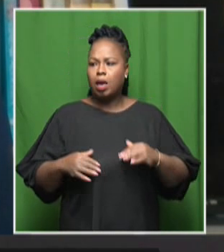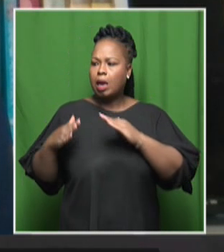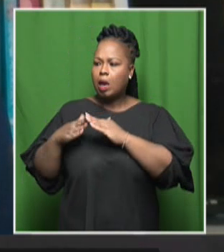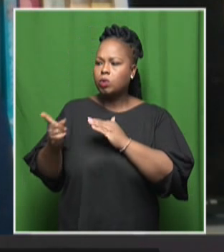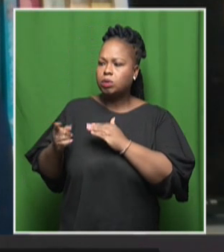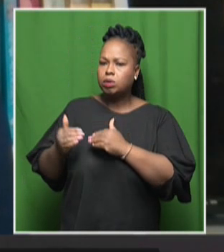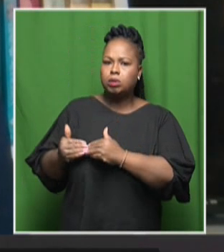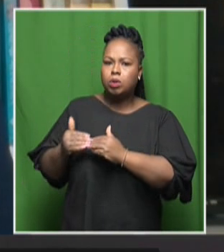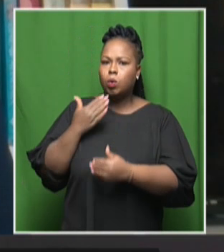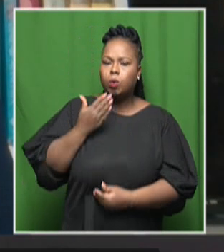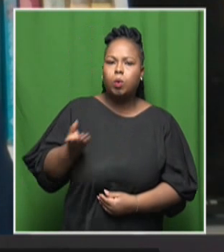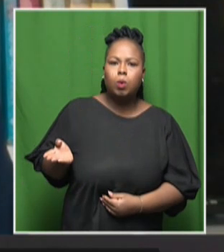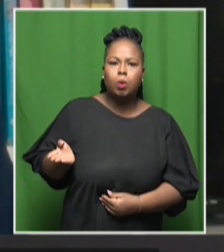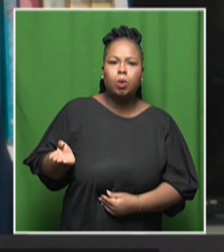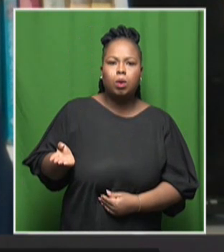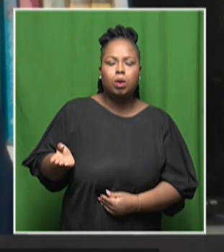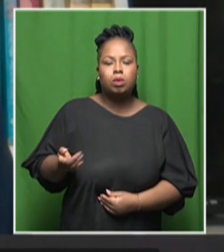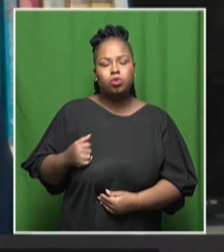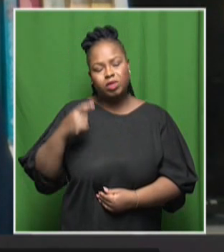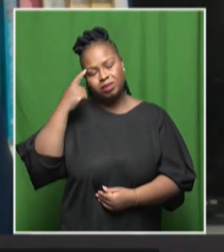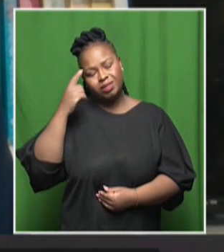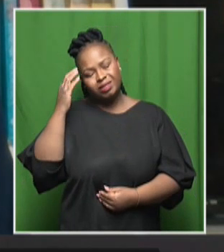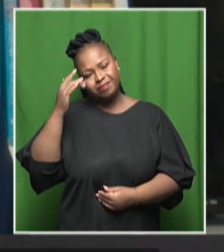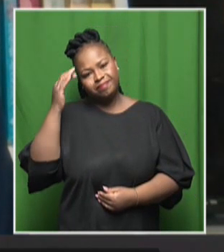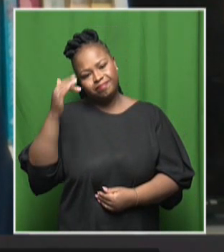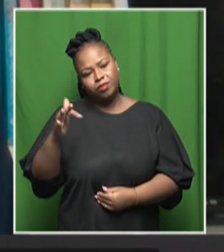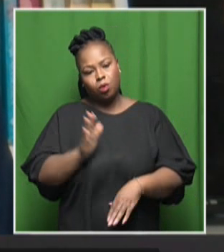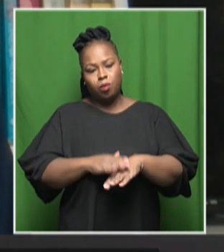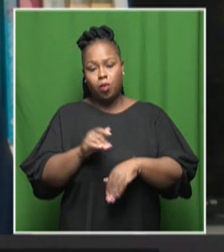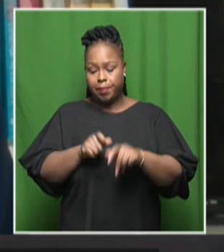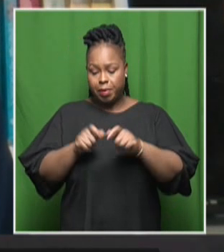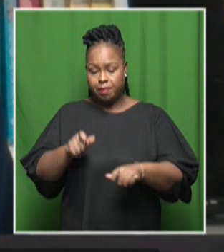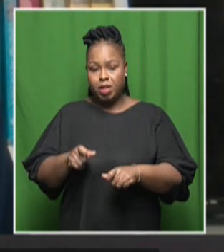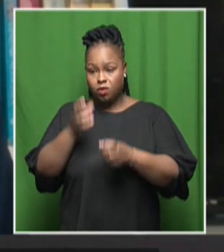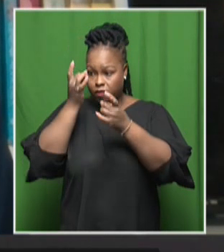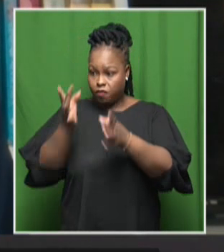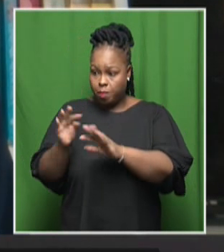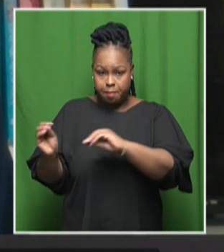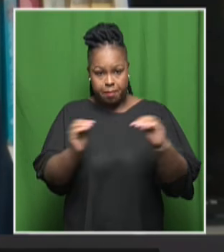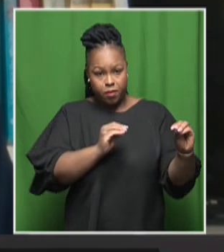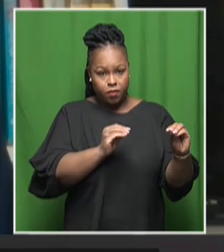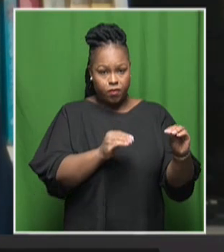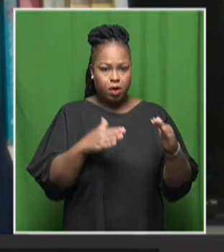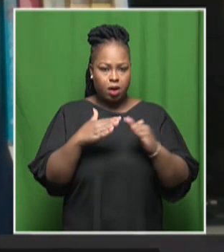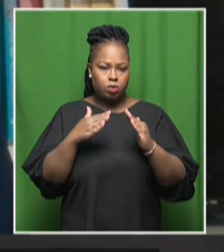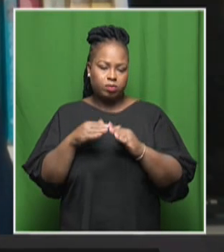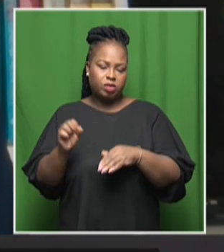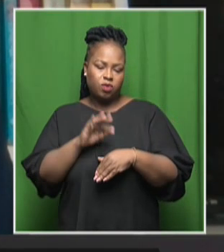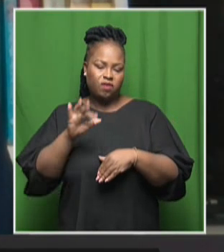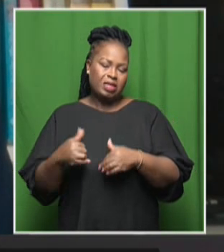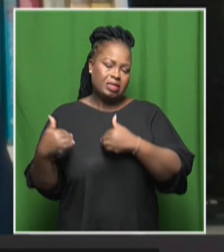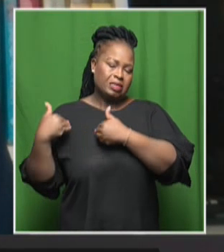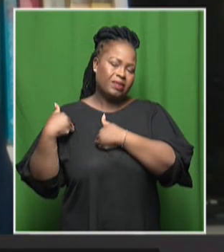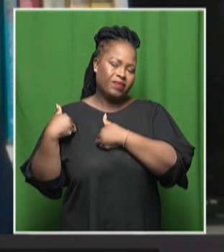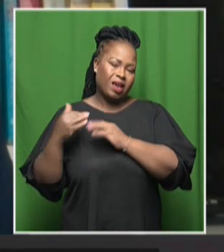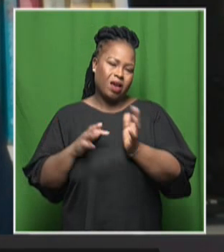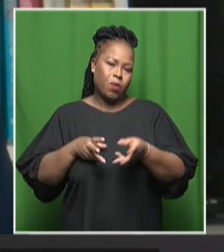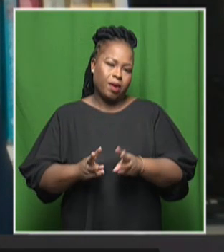property? So we need to think more about how to evacuate people safely in South Africa, maybe thousands of